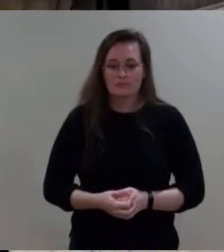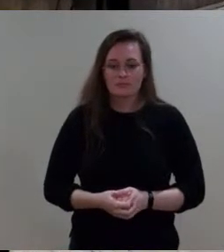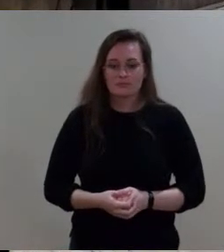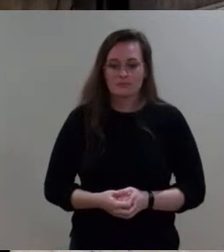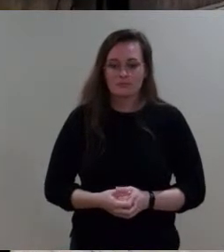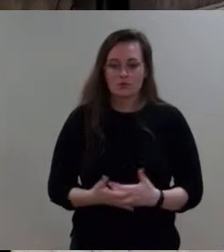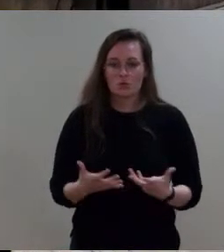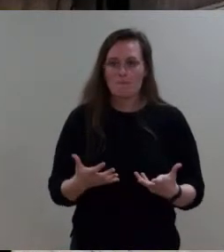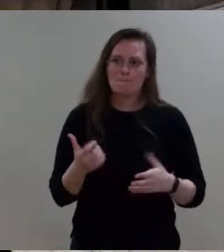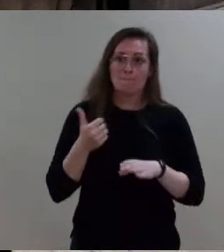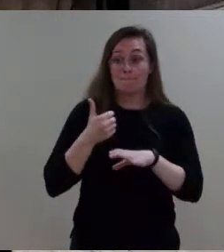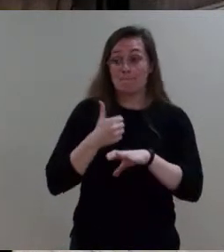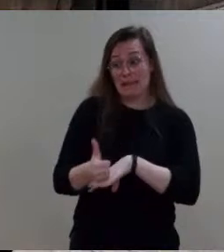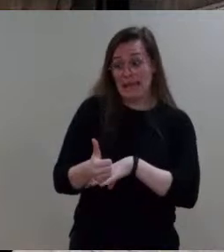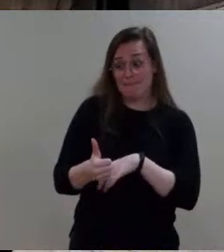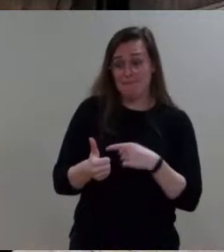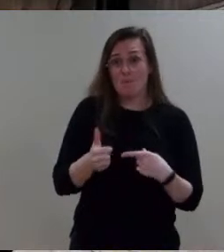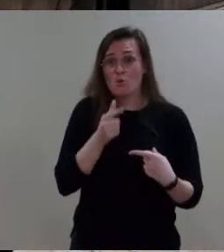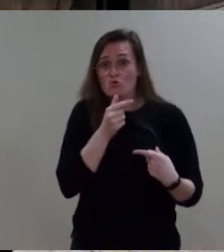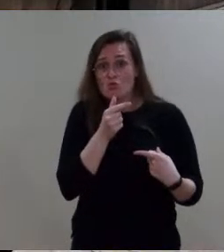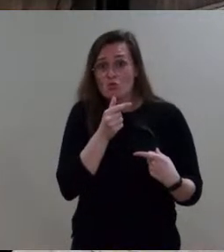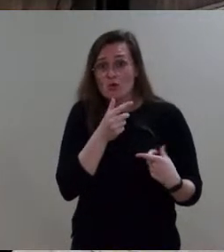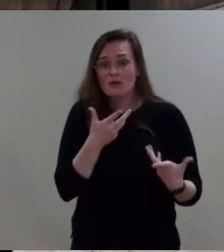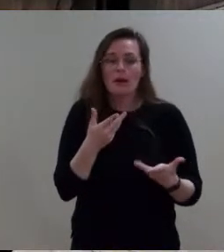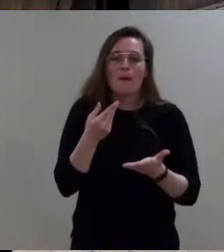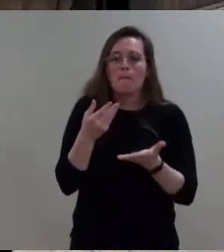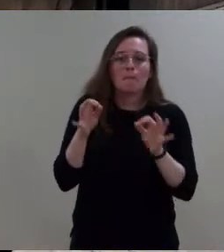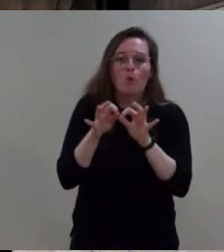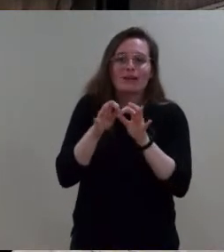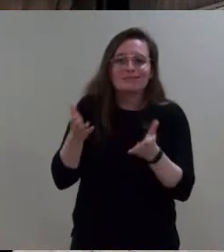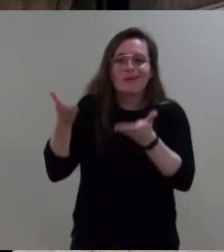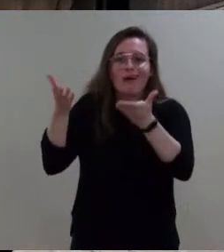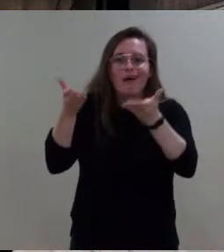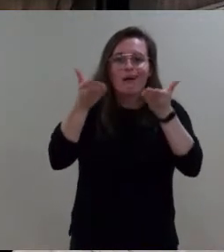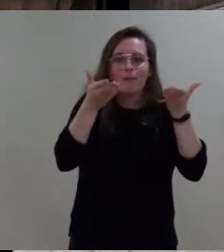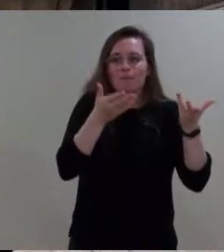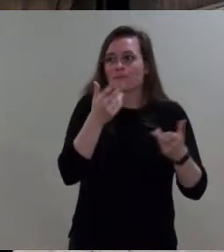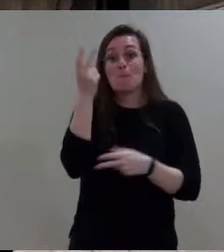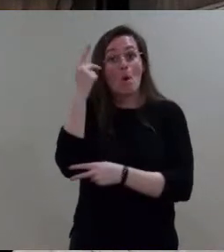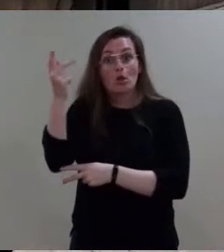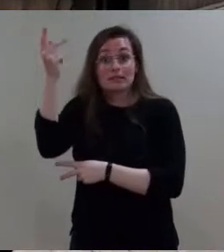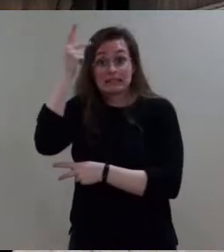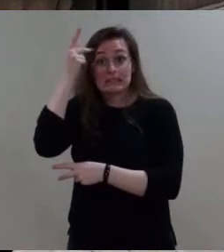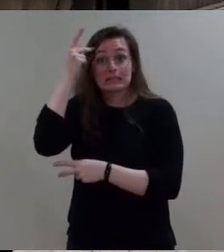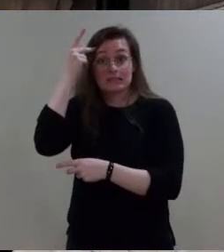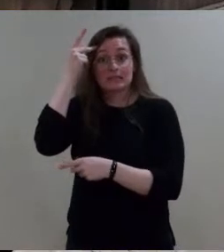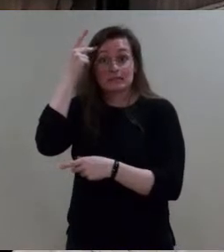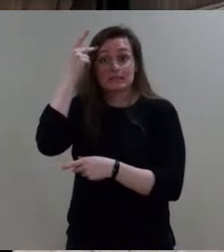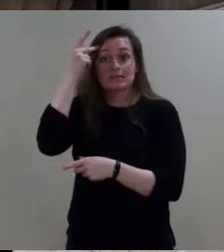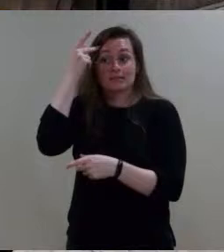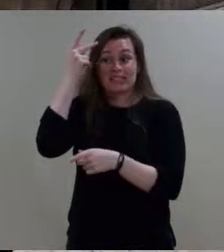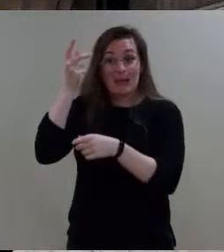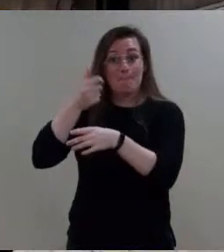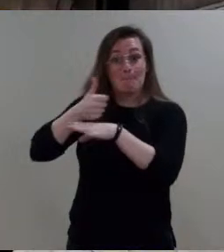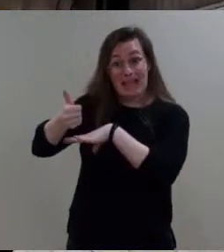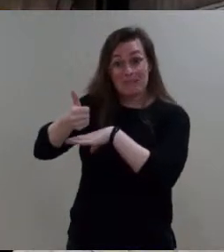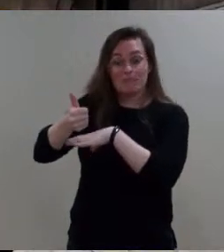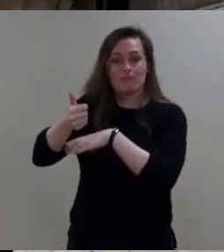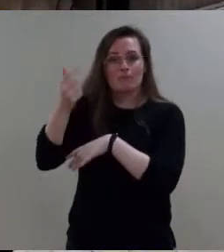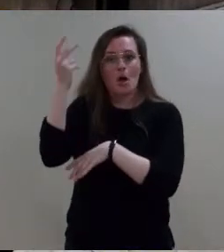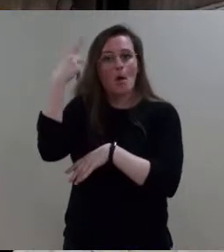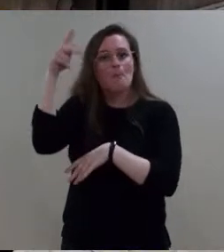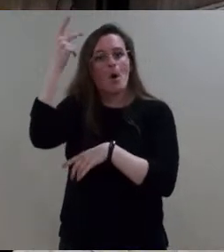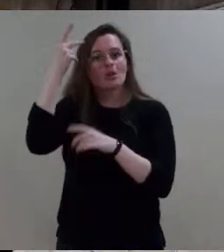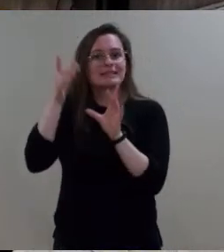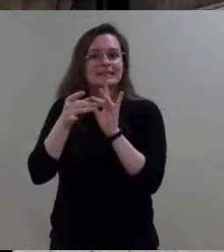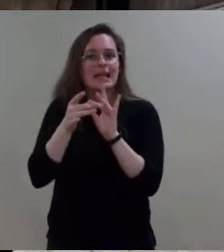put the blame, I think the blame goes on inflation, I think it goes on politics. No, we don't want to raise the tax because we might